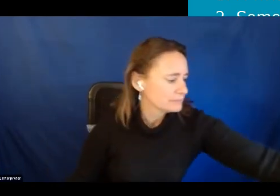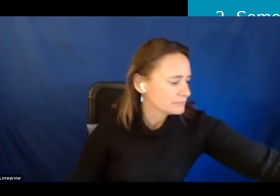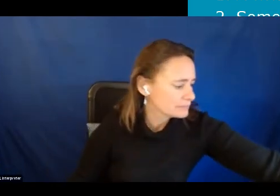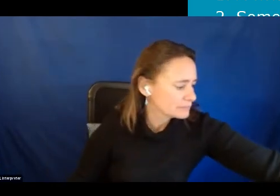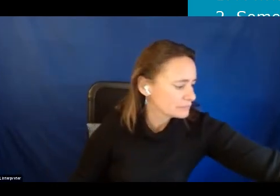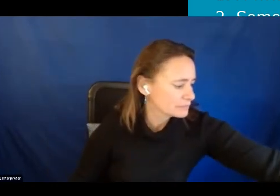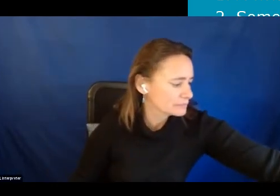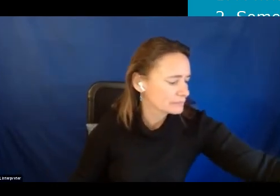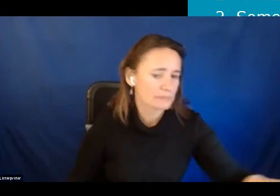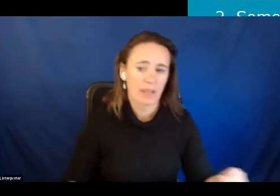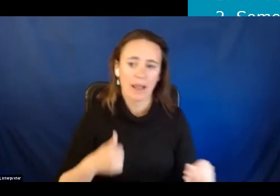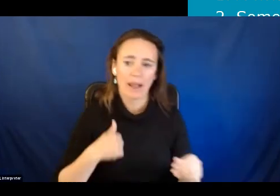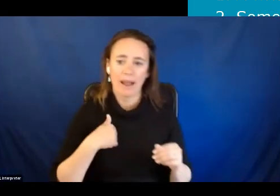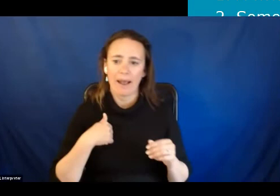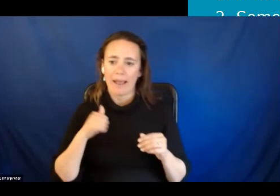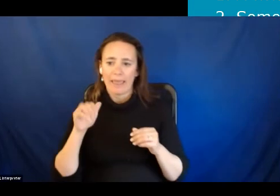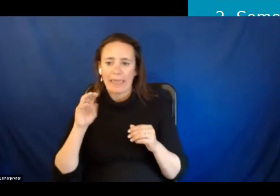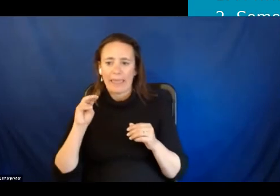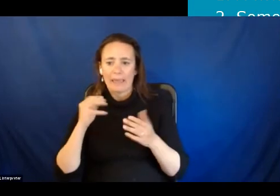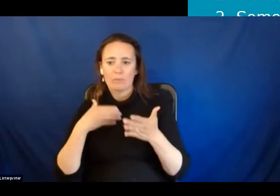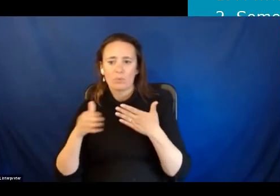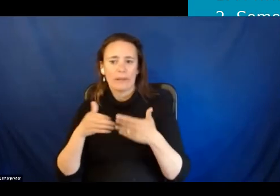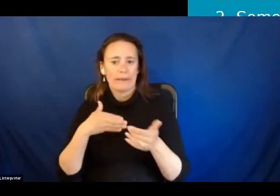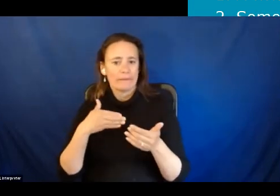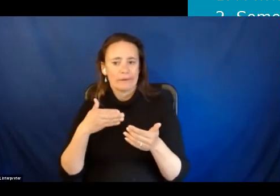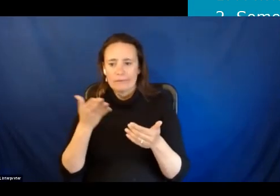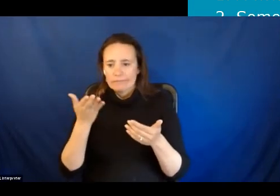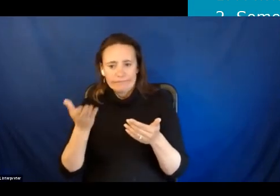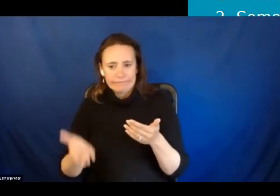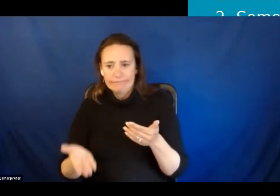I am whatever you are.